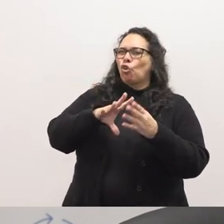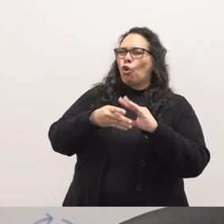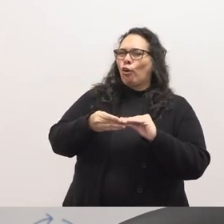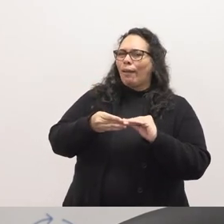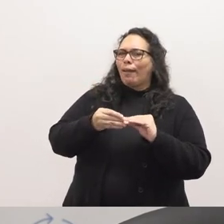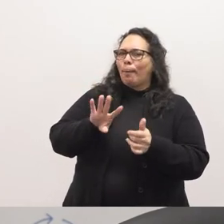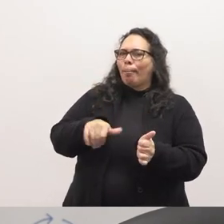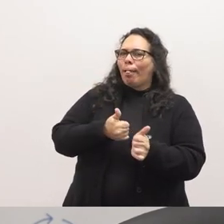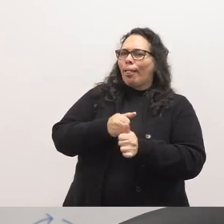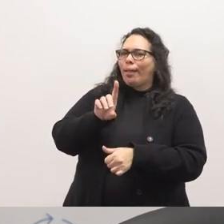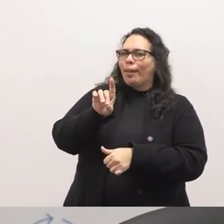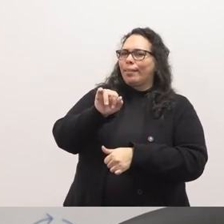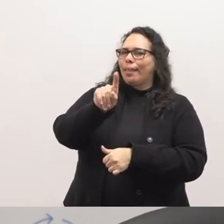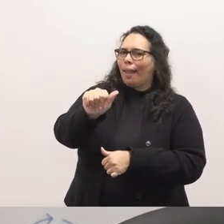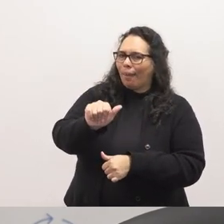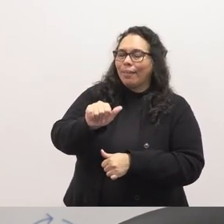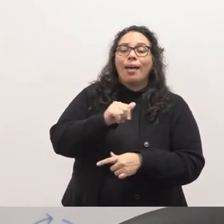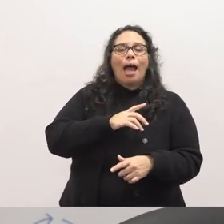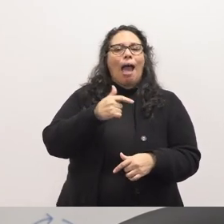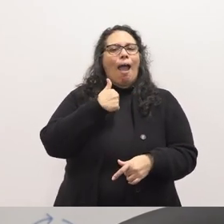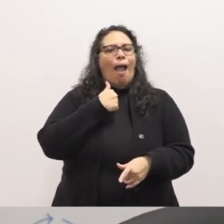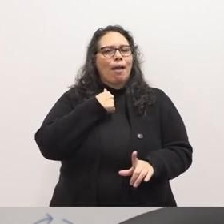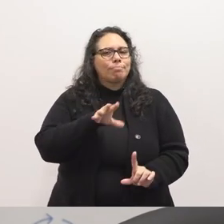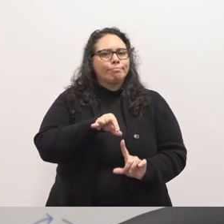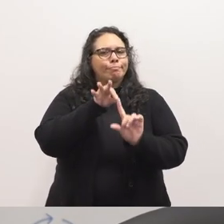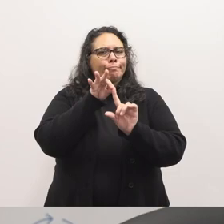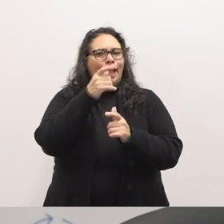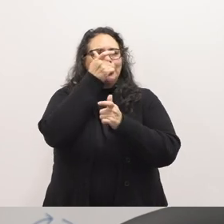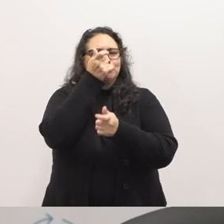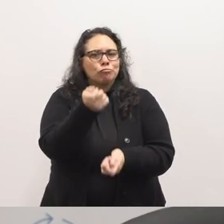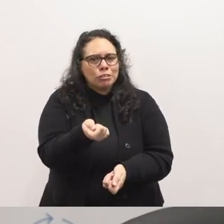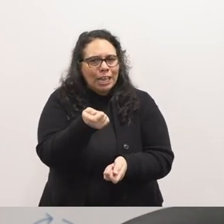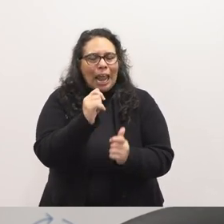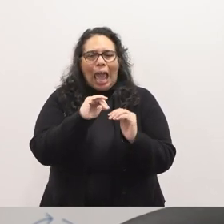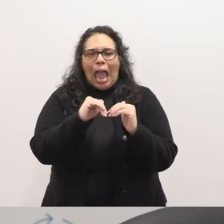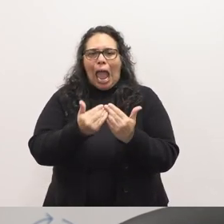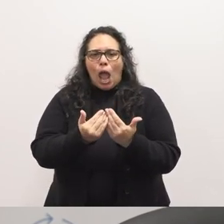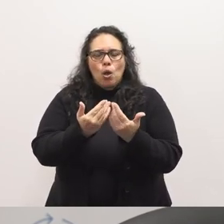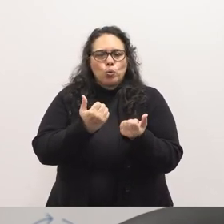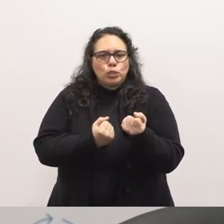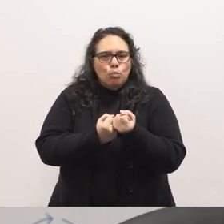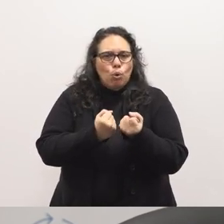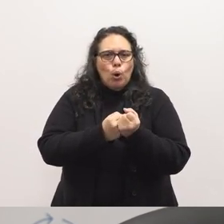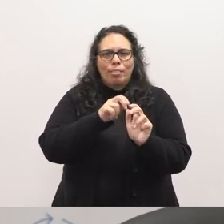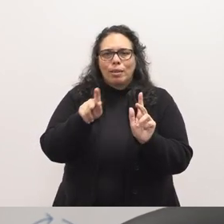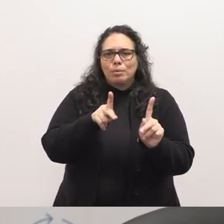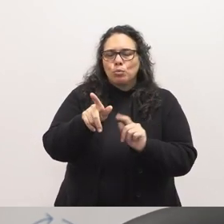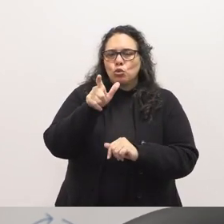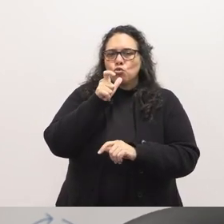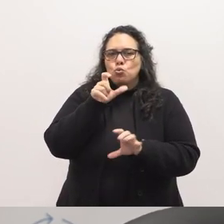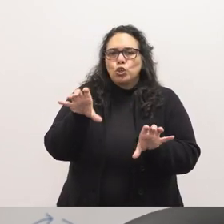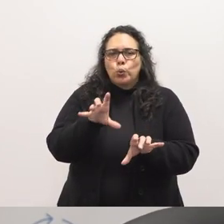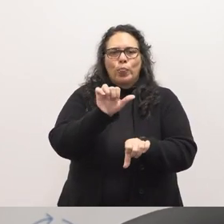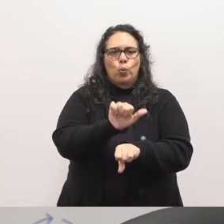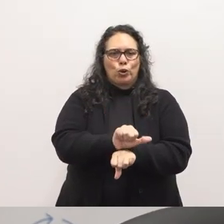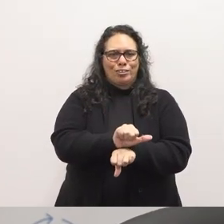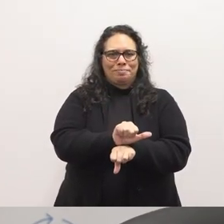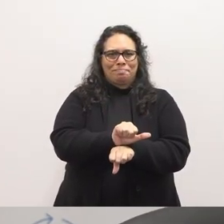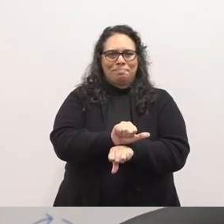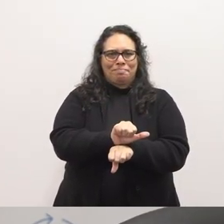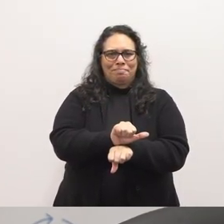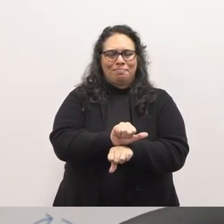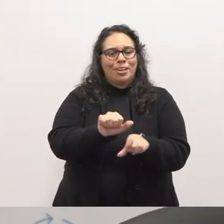I'm especially interested in how we are supporting the people who are doing the work and